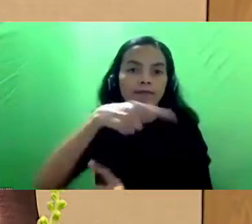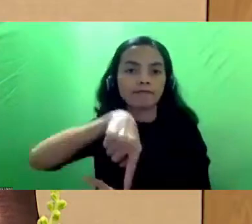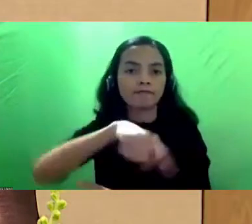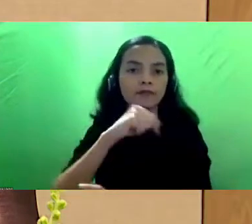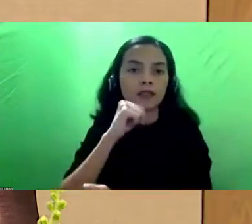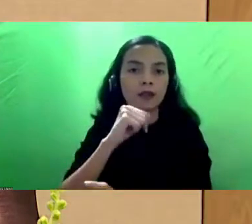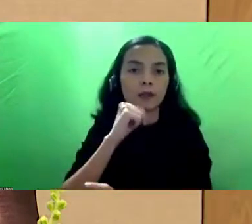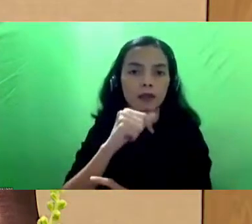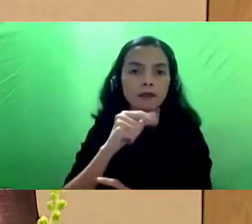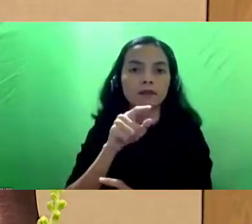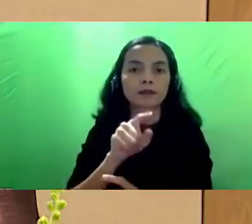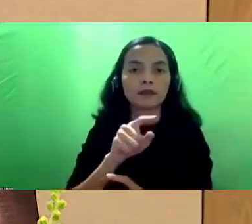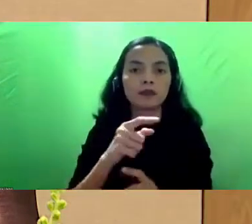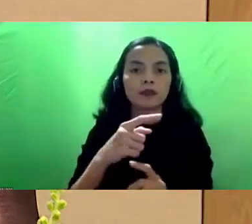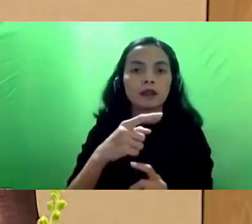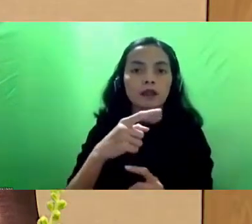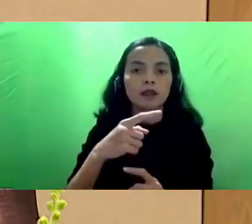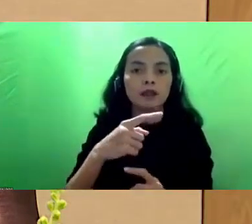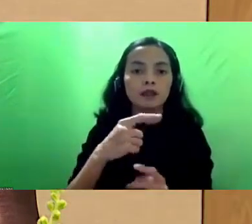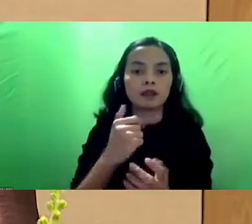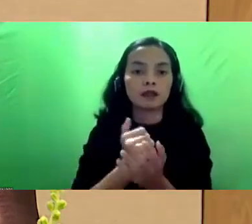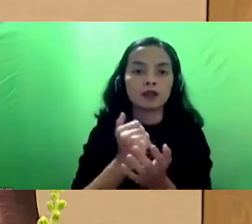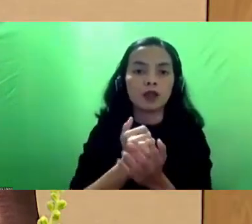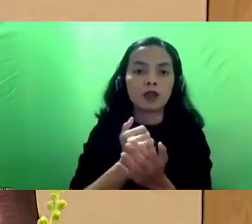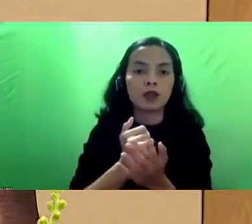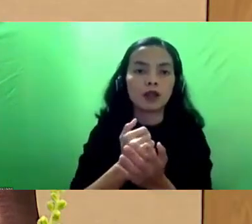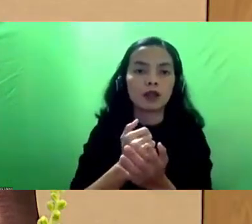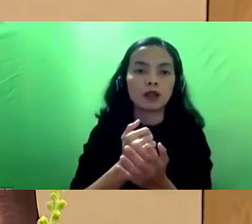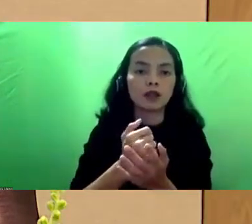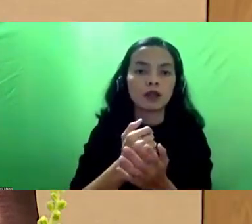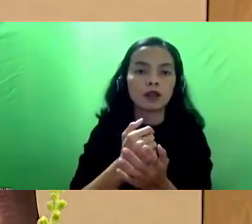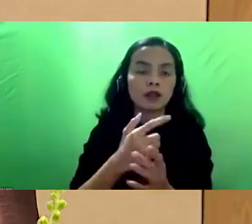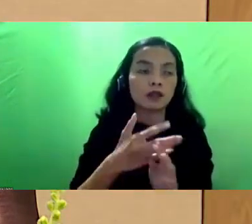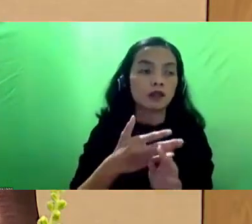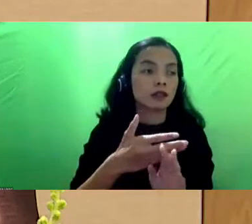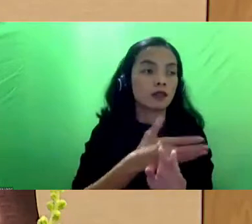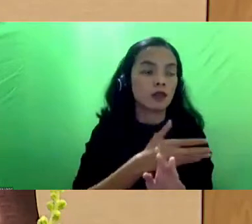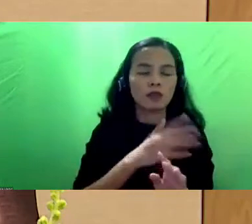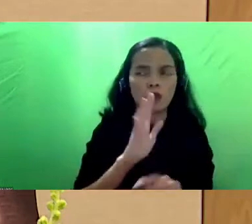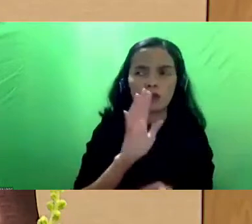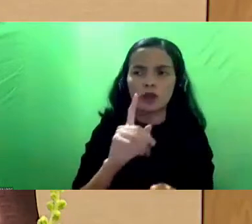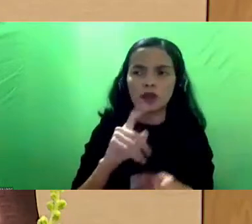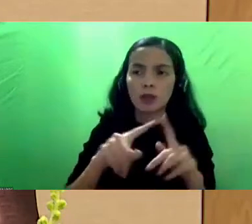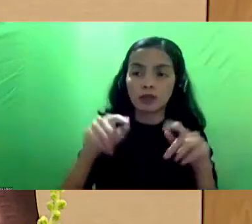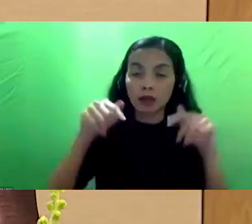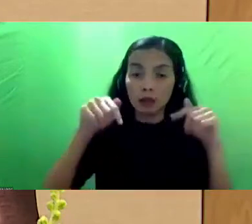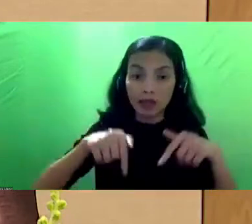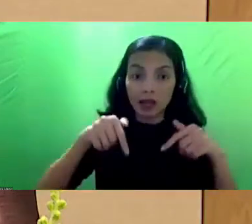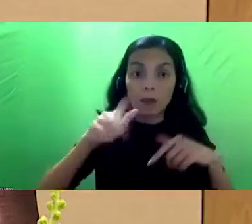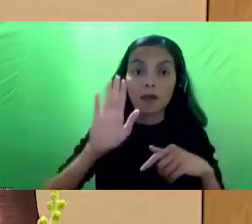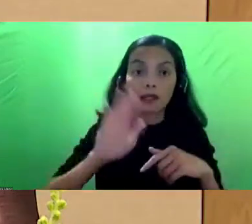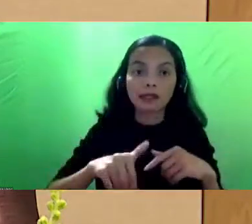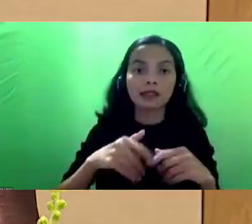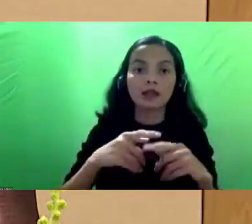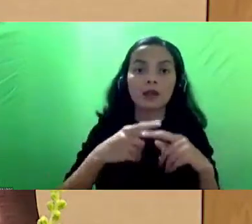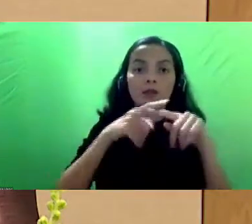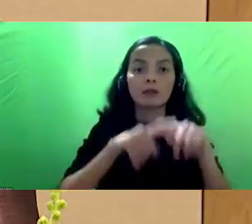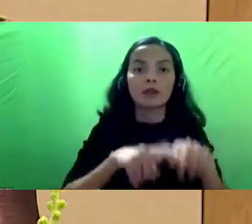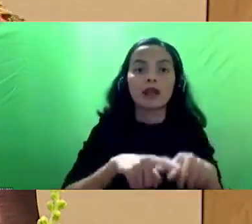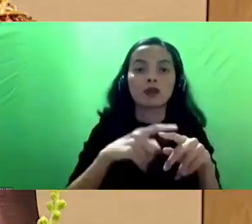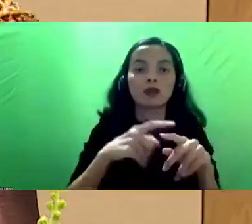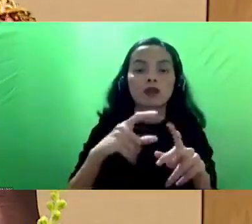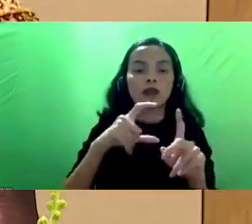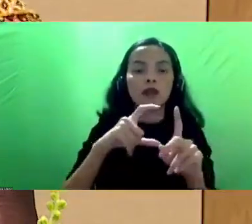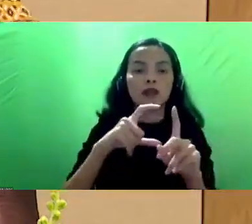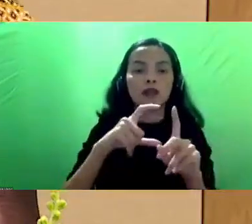We used to be, but even until now, we rely a lot on the DTKS, data